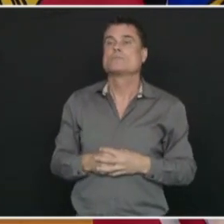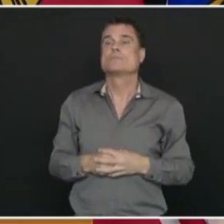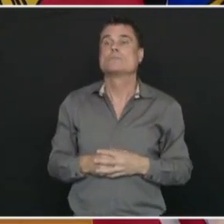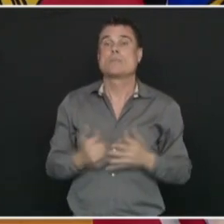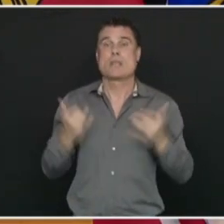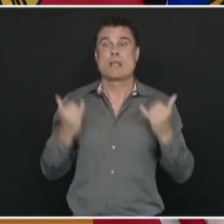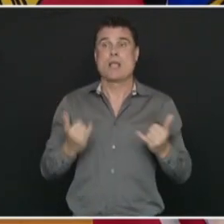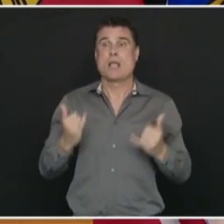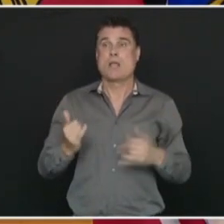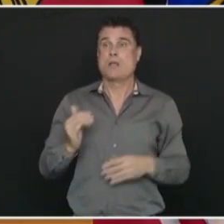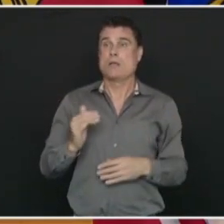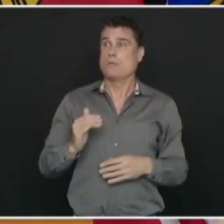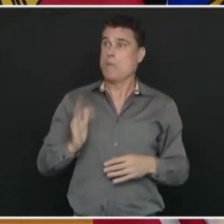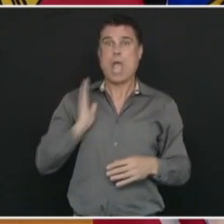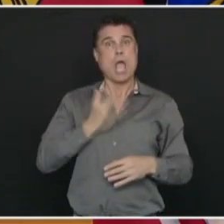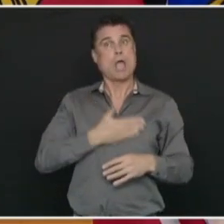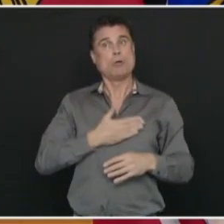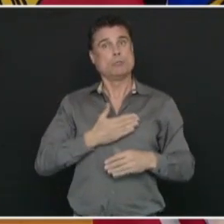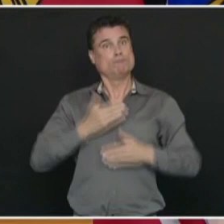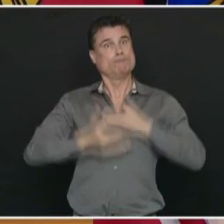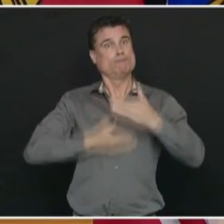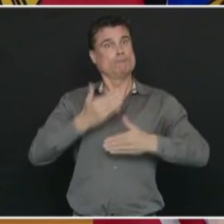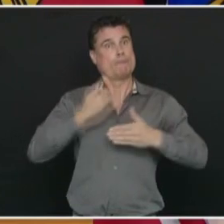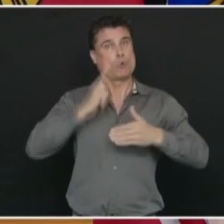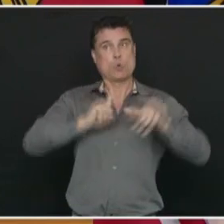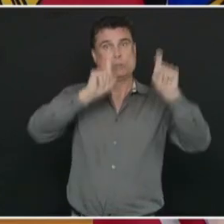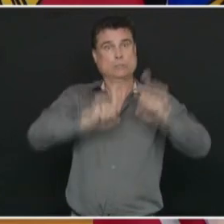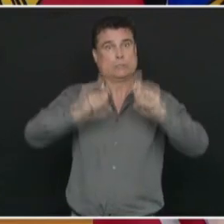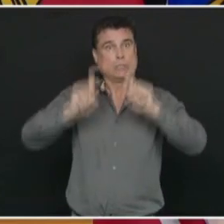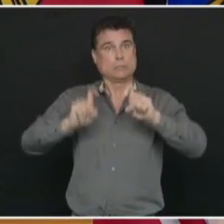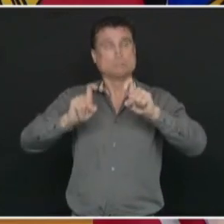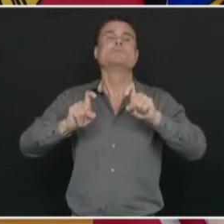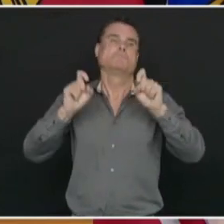Next question is from Marc Antoine, CBC Radio Canada.